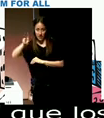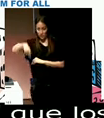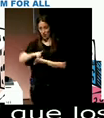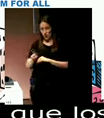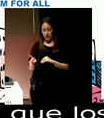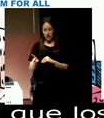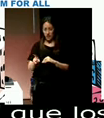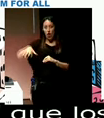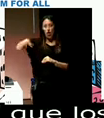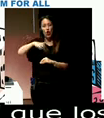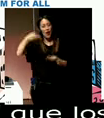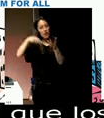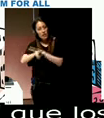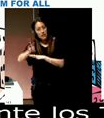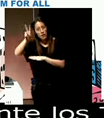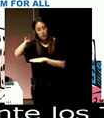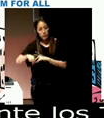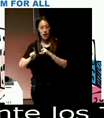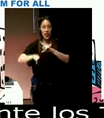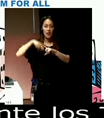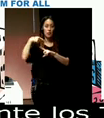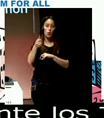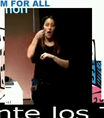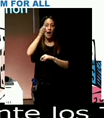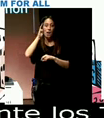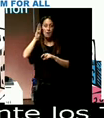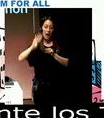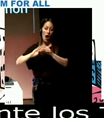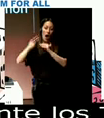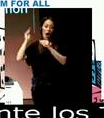common activity.